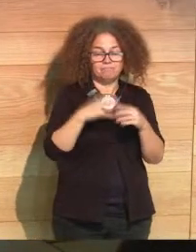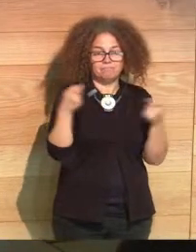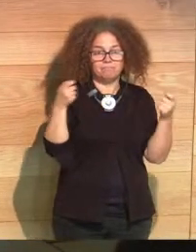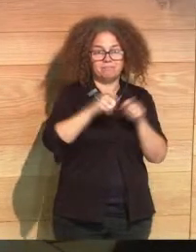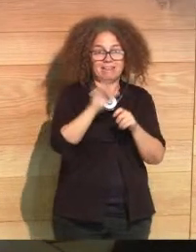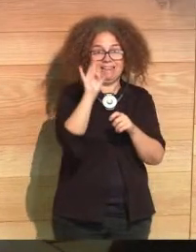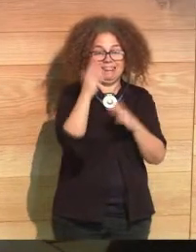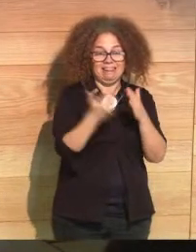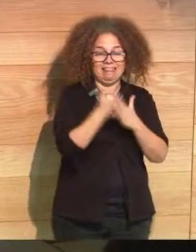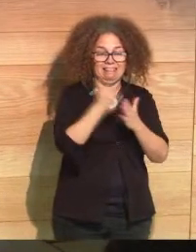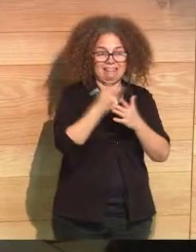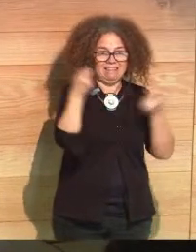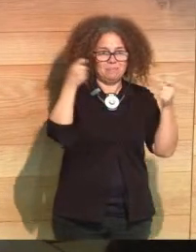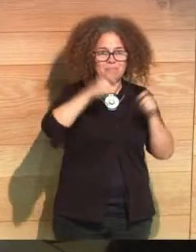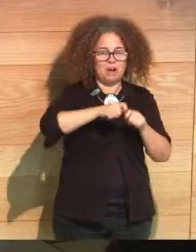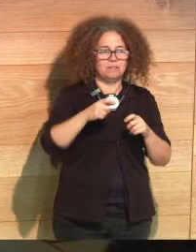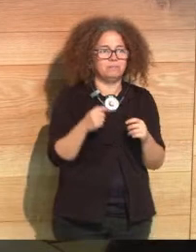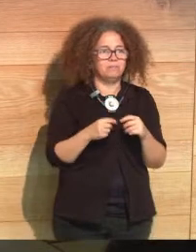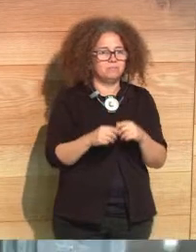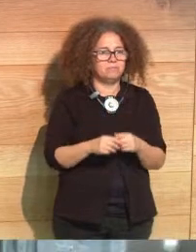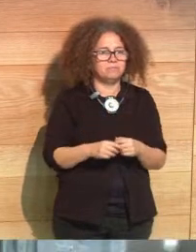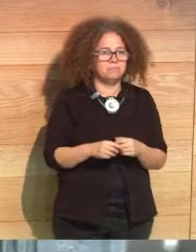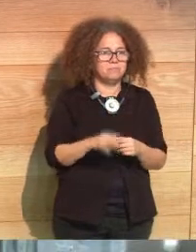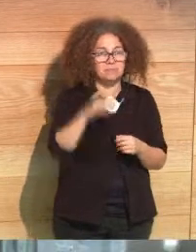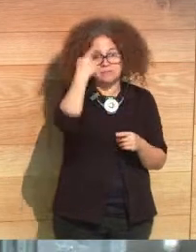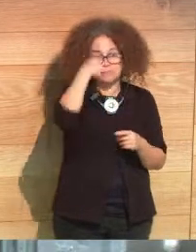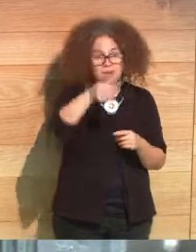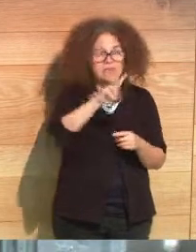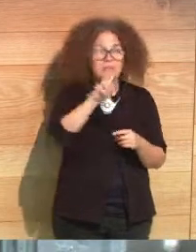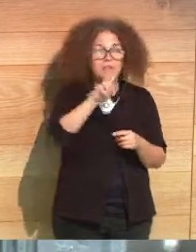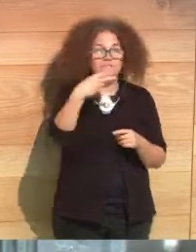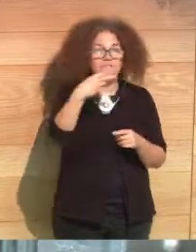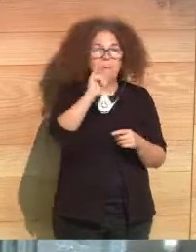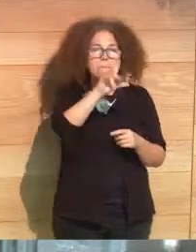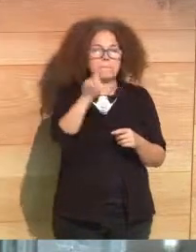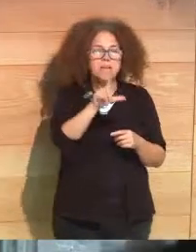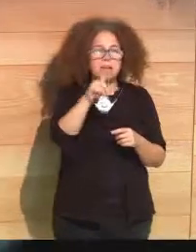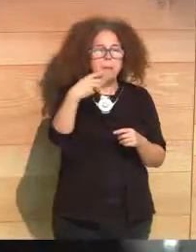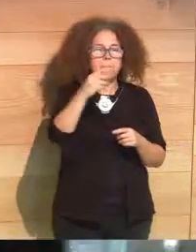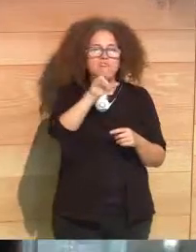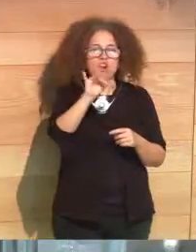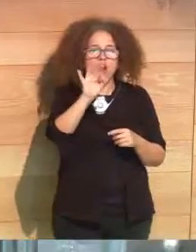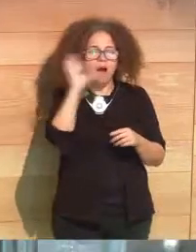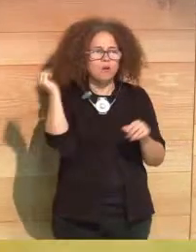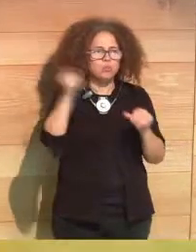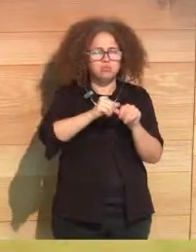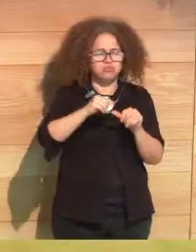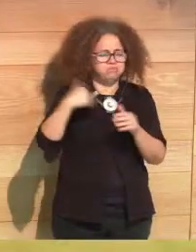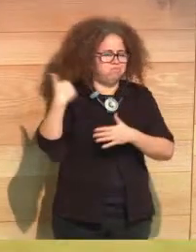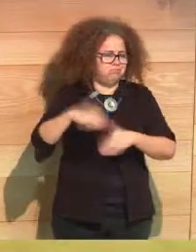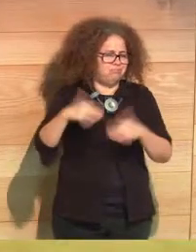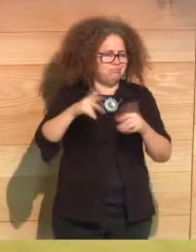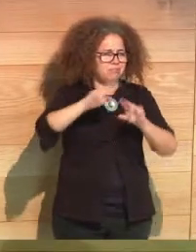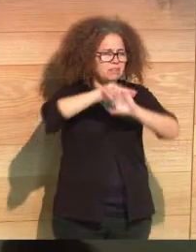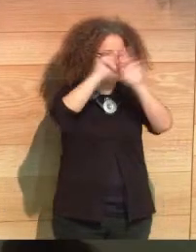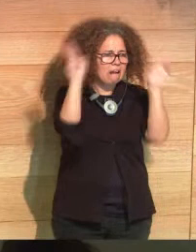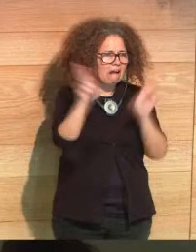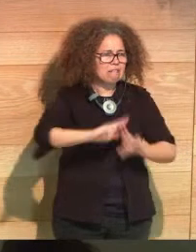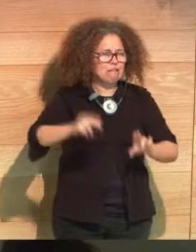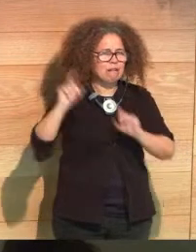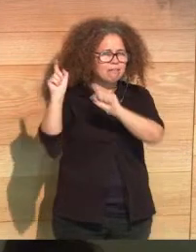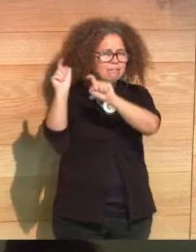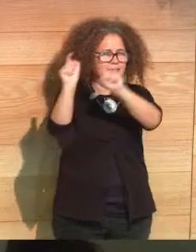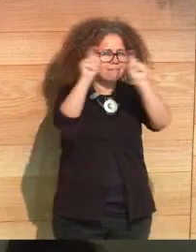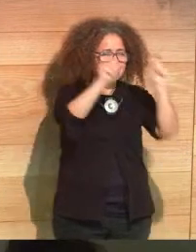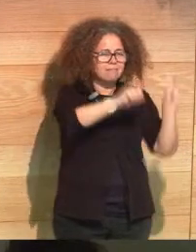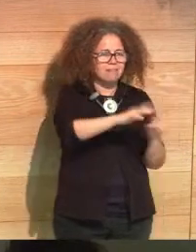you know that we finished with this exhibition 15 days ago. Bill Biolak is an artist with an